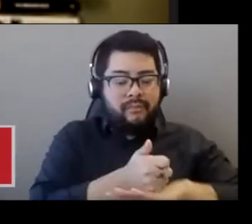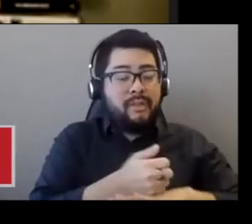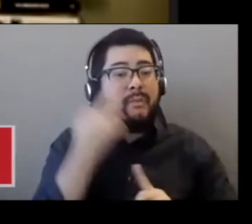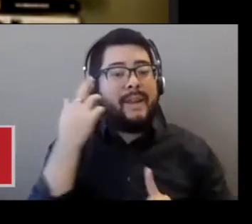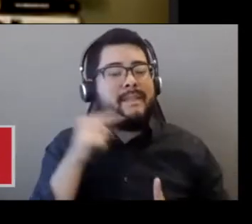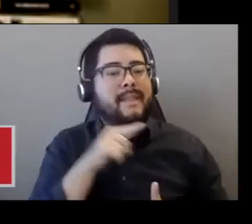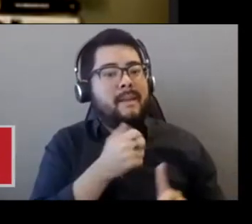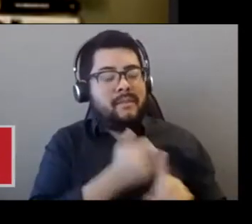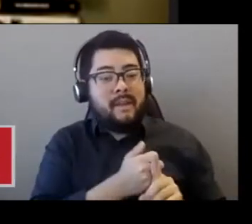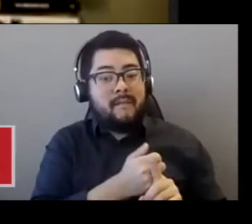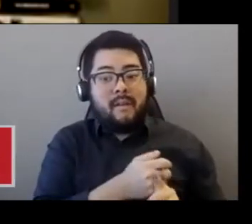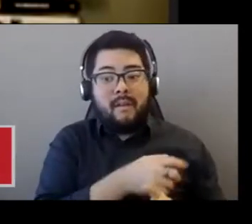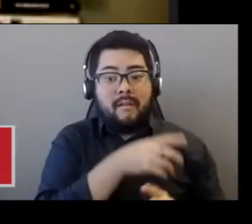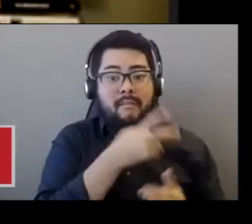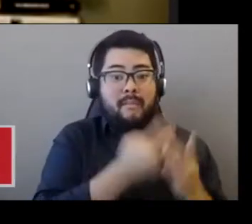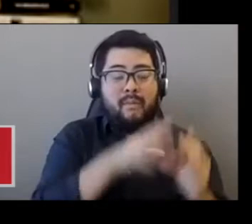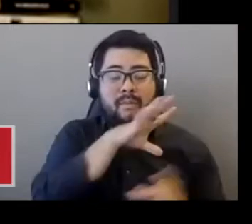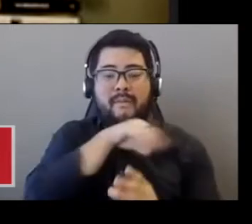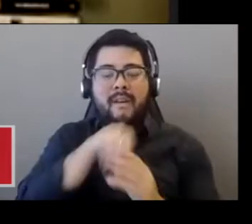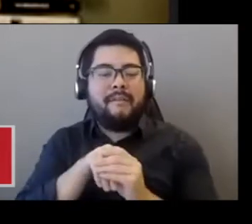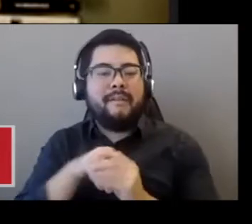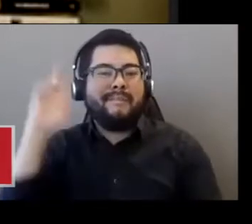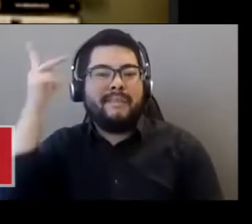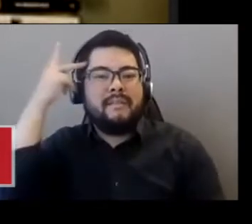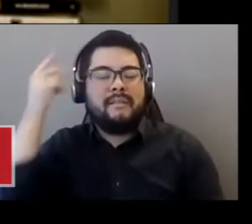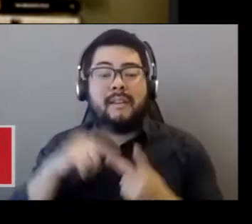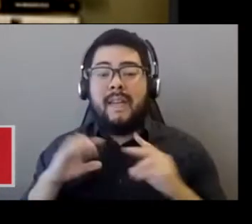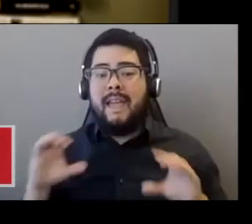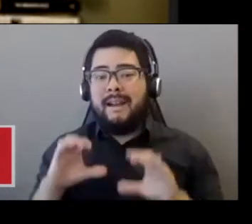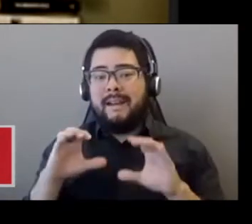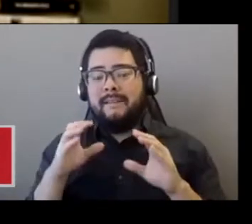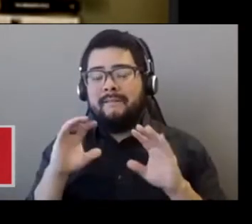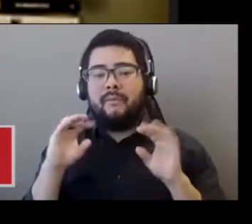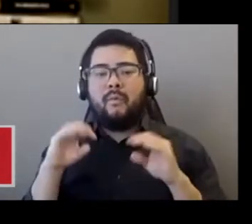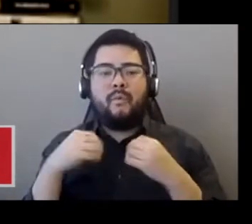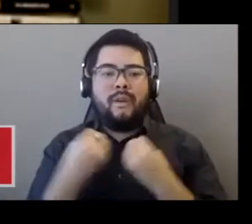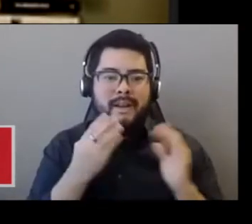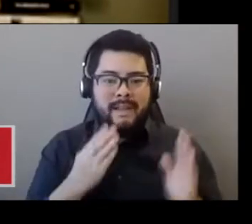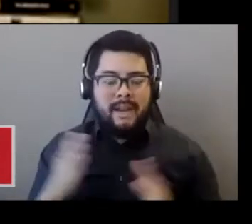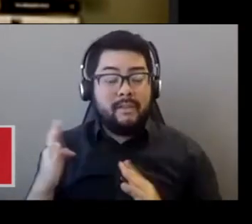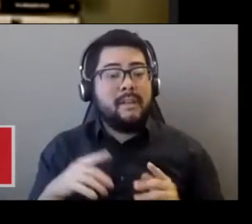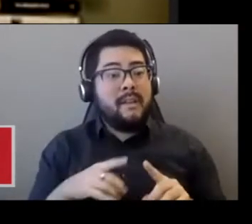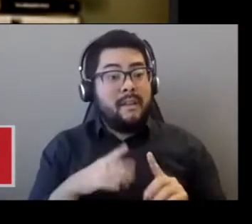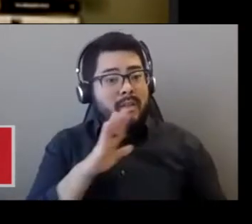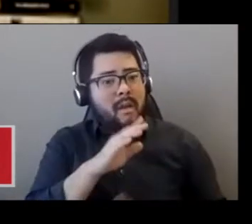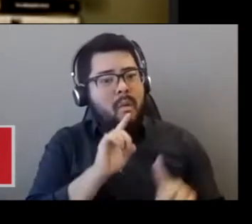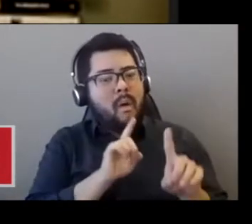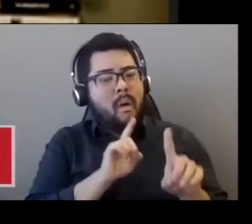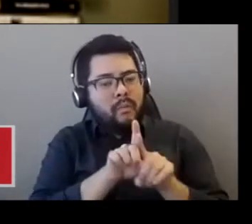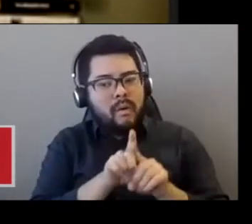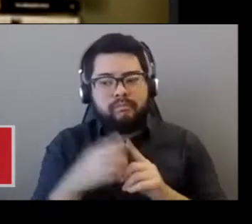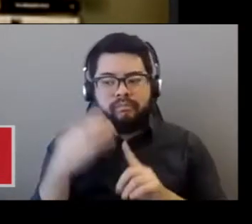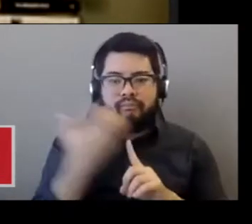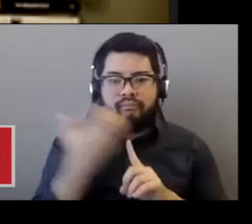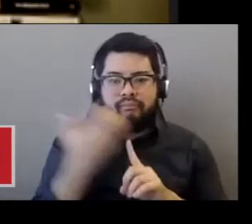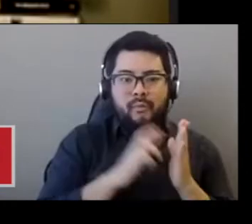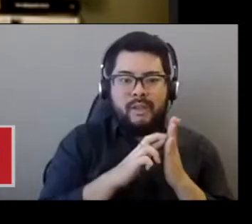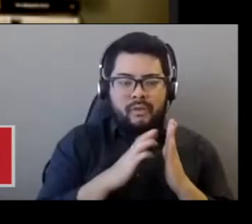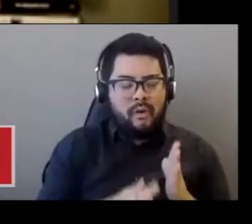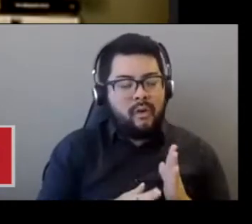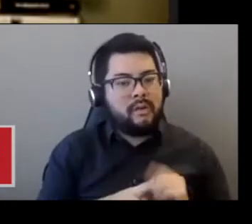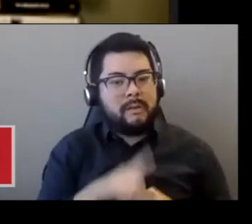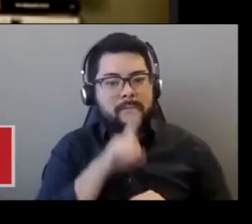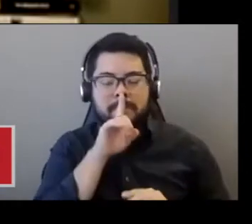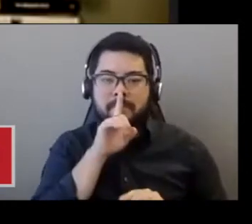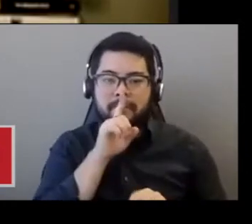people in political and social organizations, but they're also researchers and they take their research very seriously. So it's from their